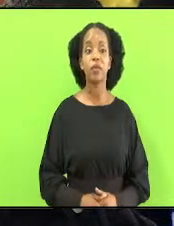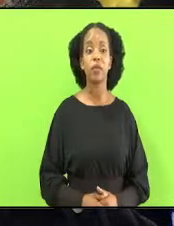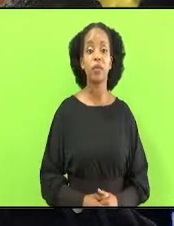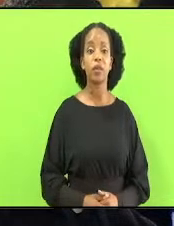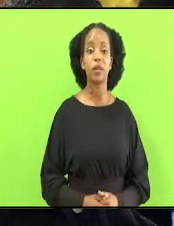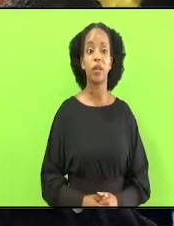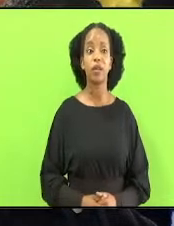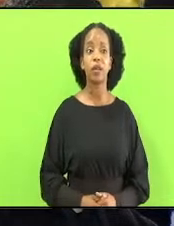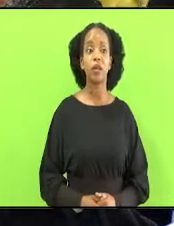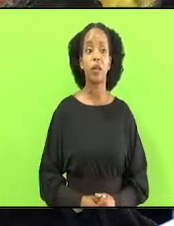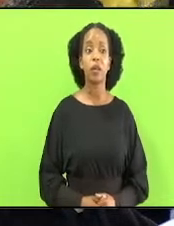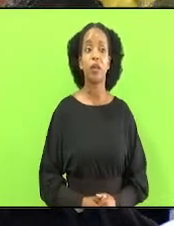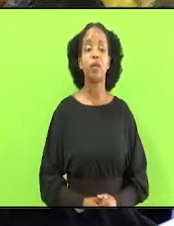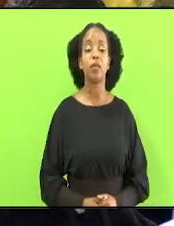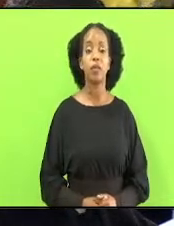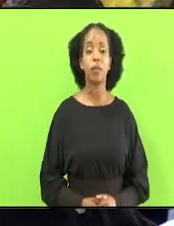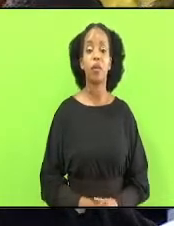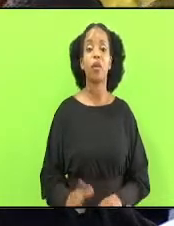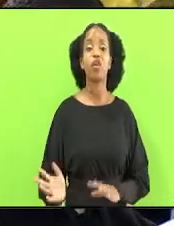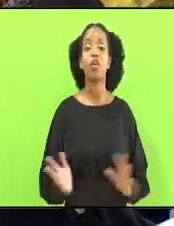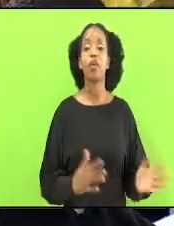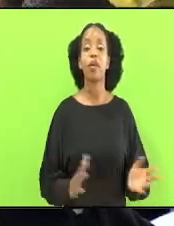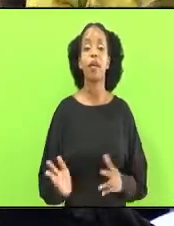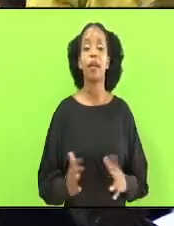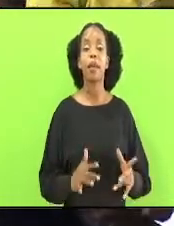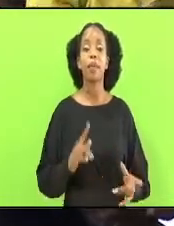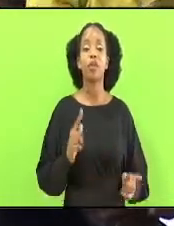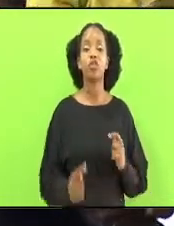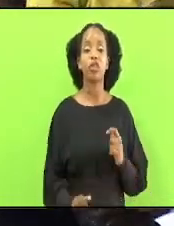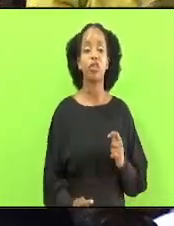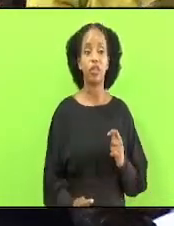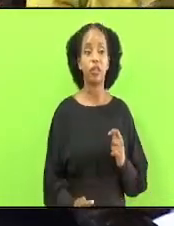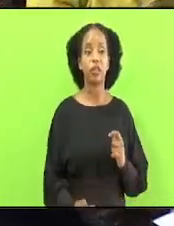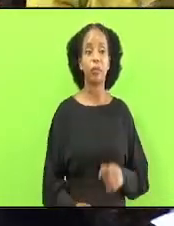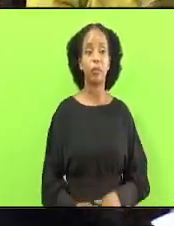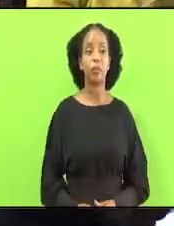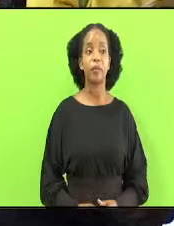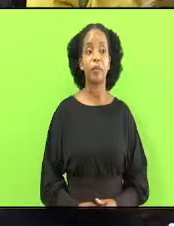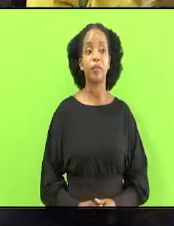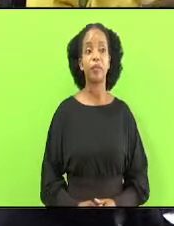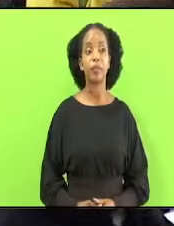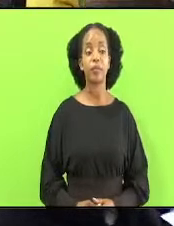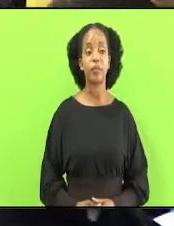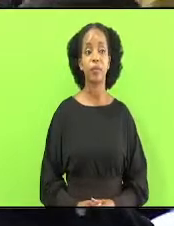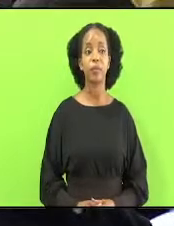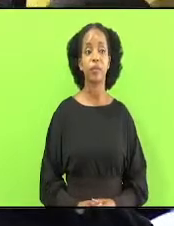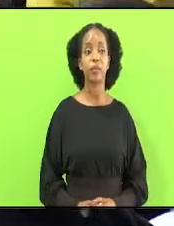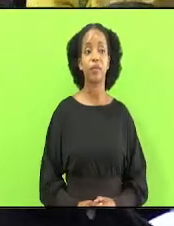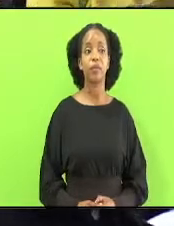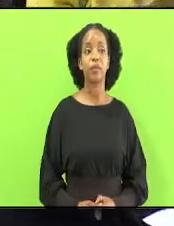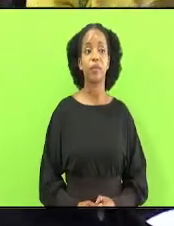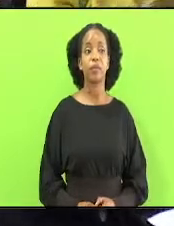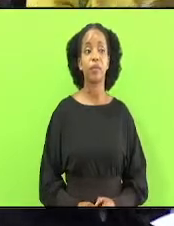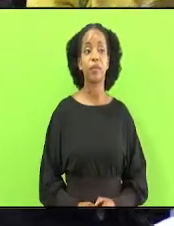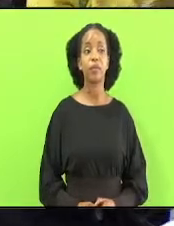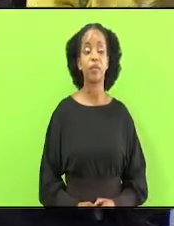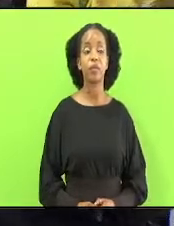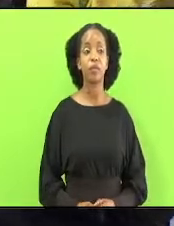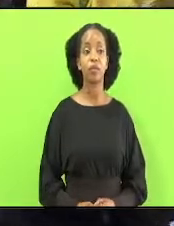climate change. And this is what contributes then to the problem of climate change. And then more